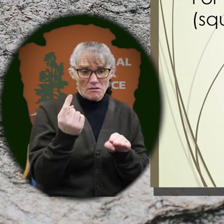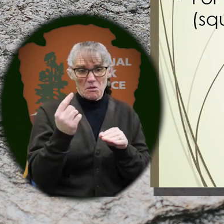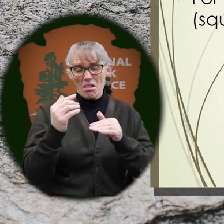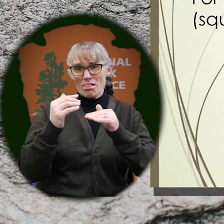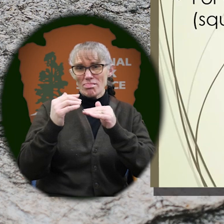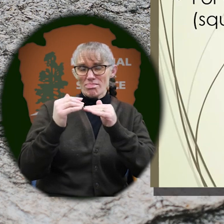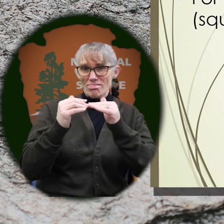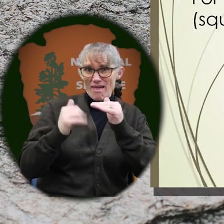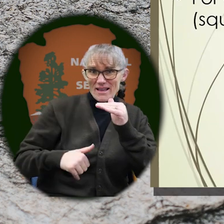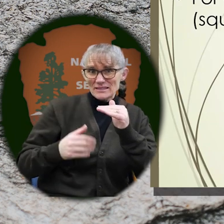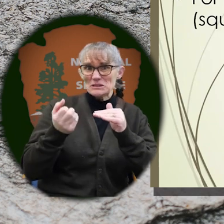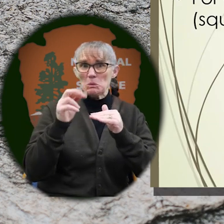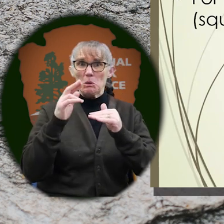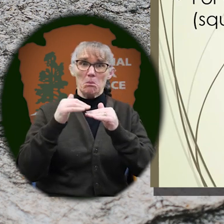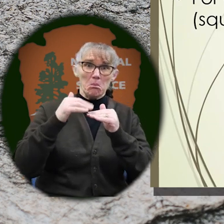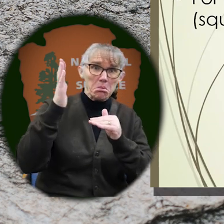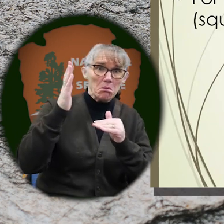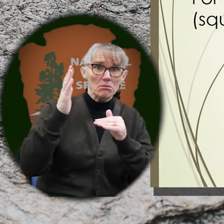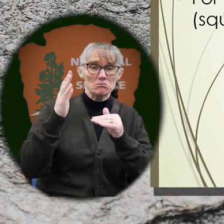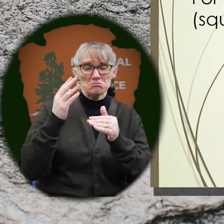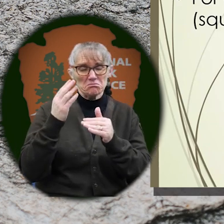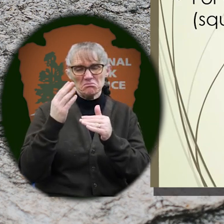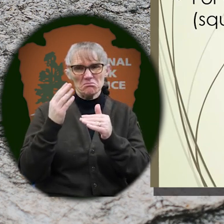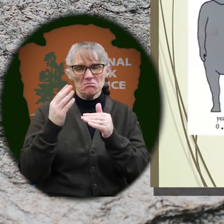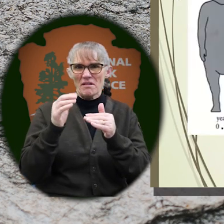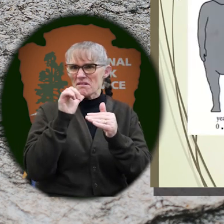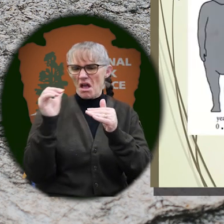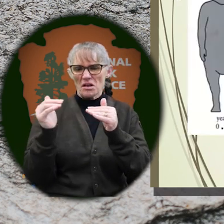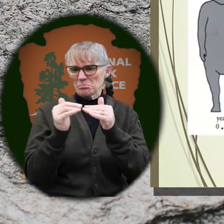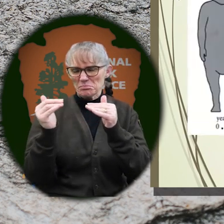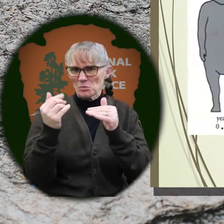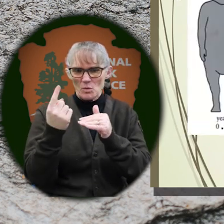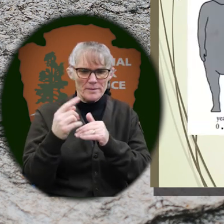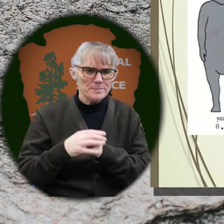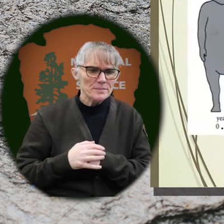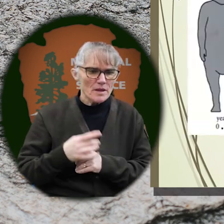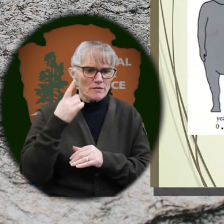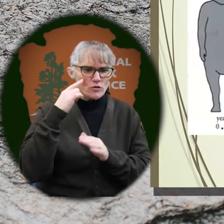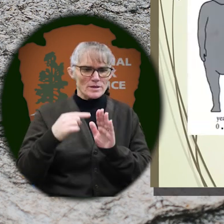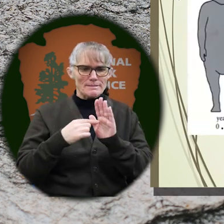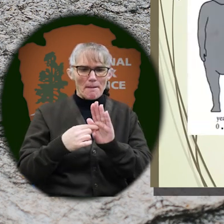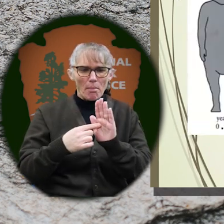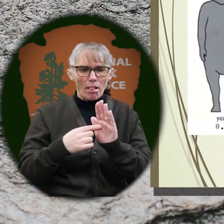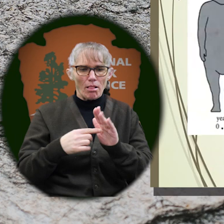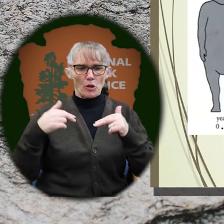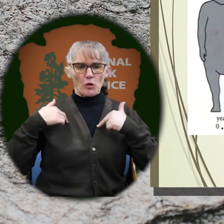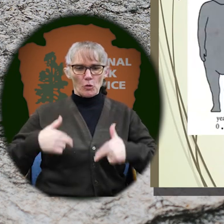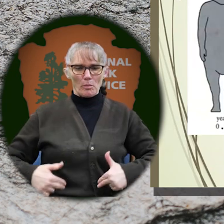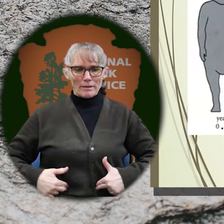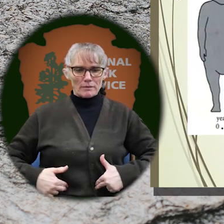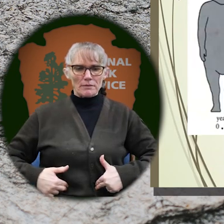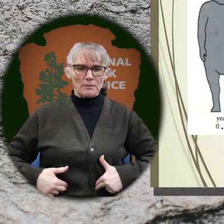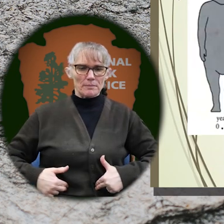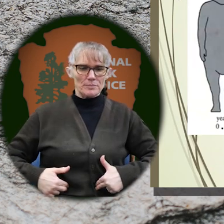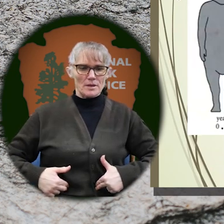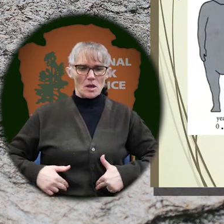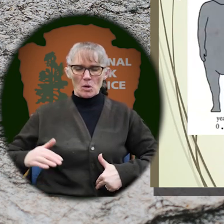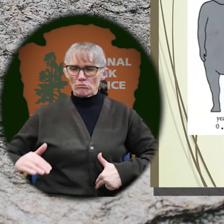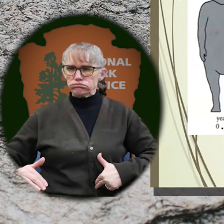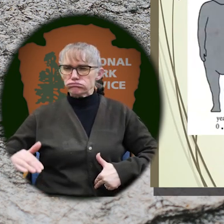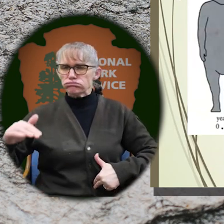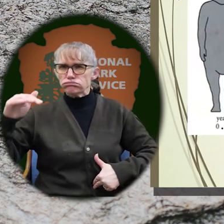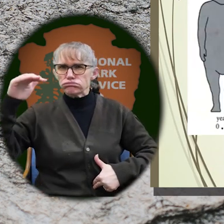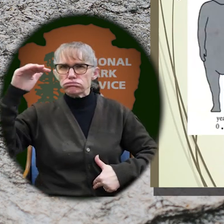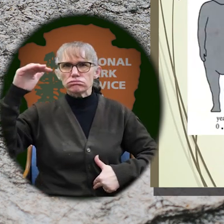less than 1 or greater than 1. For example, if you think of humans, there is